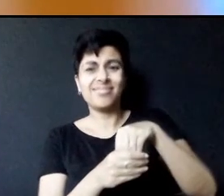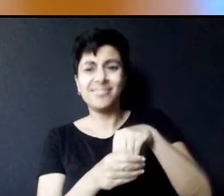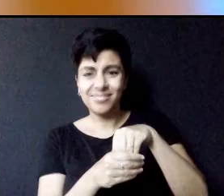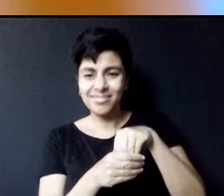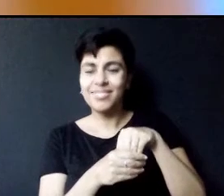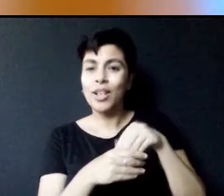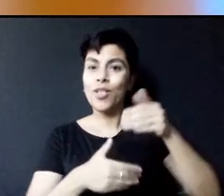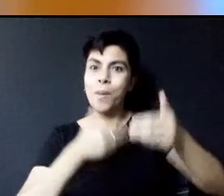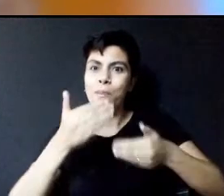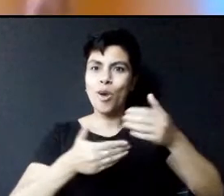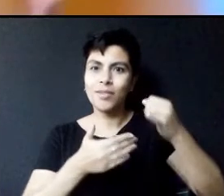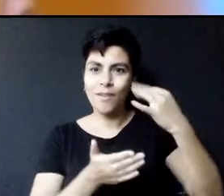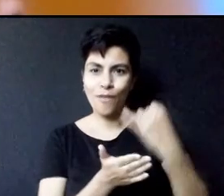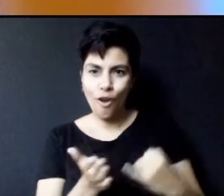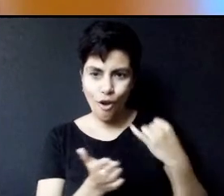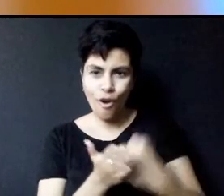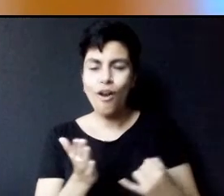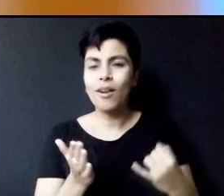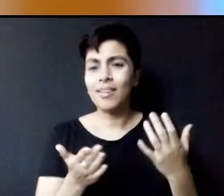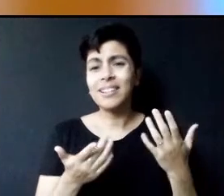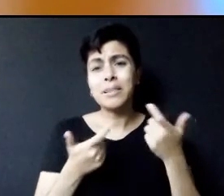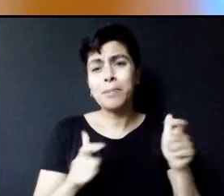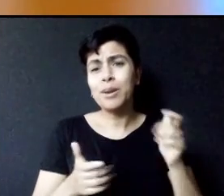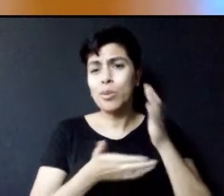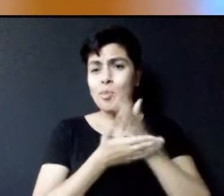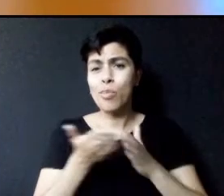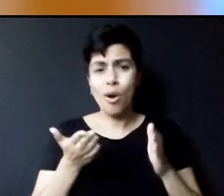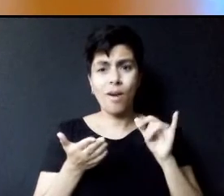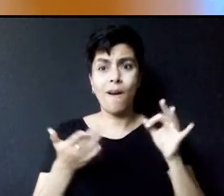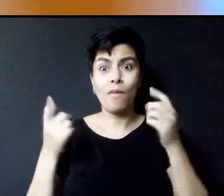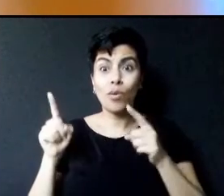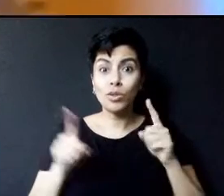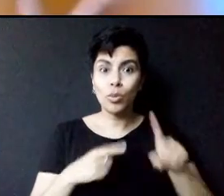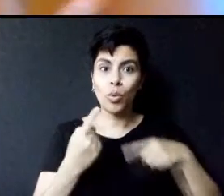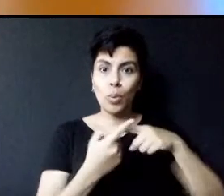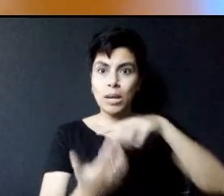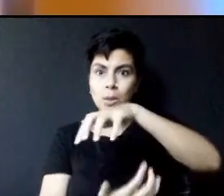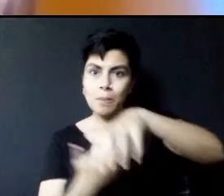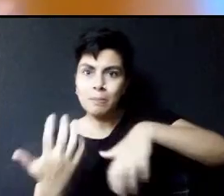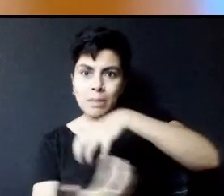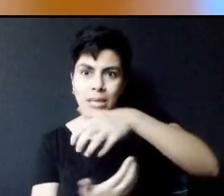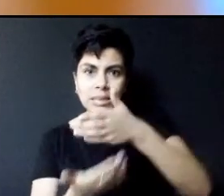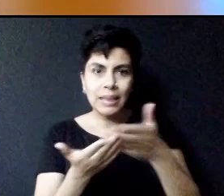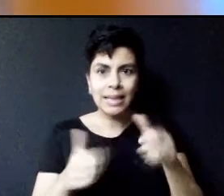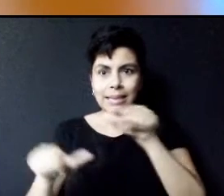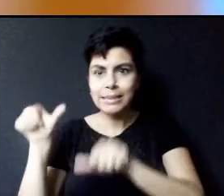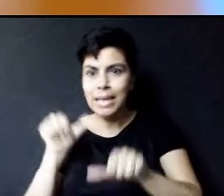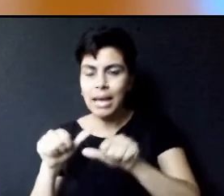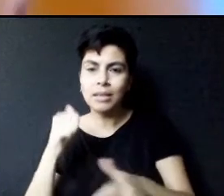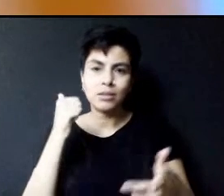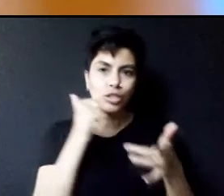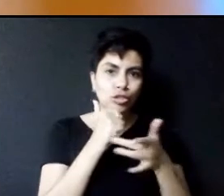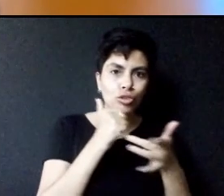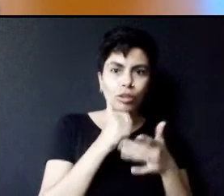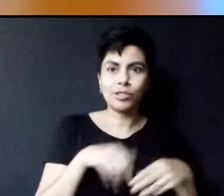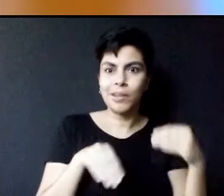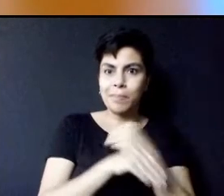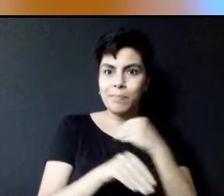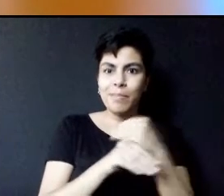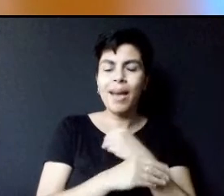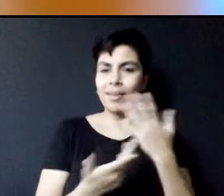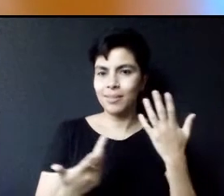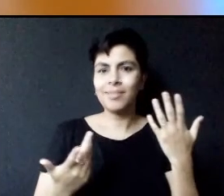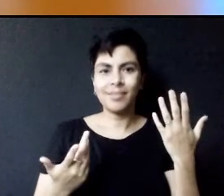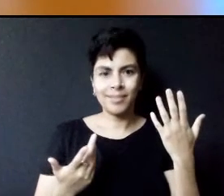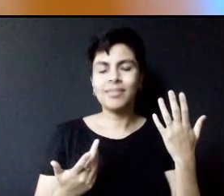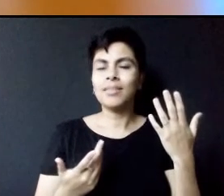and the process of art is really a big part of what's going on when you're mixing together things like science and technology and